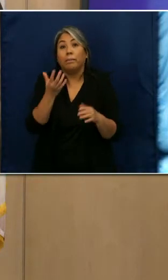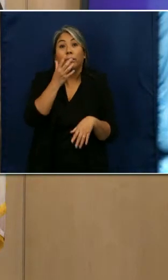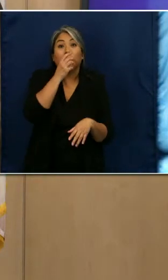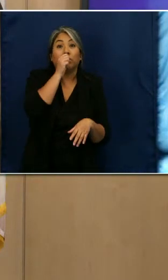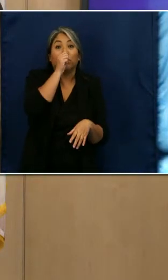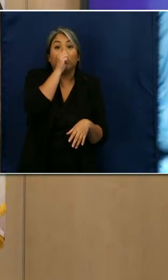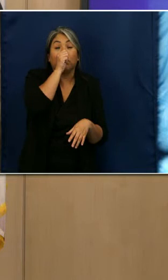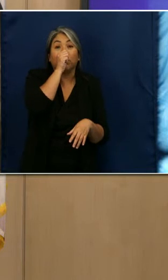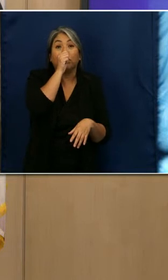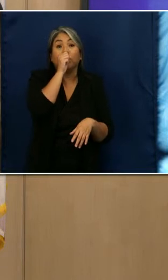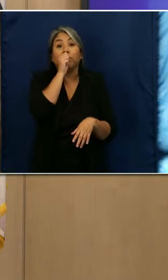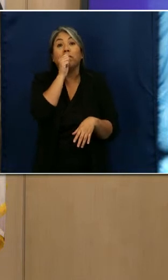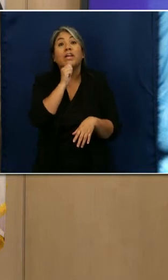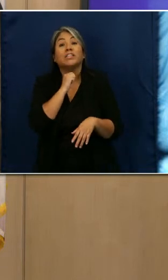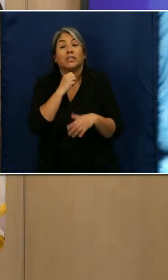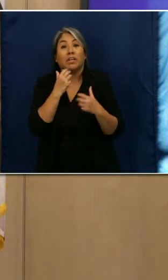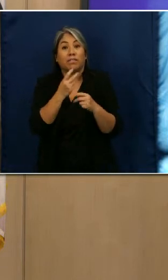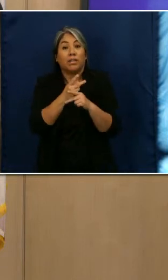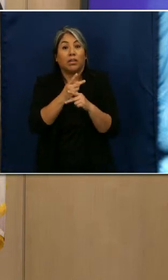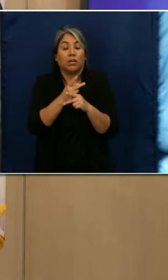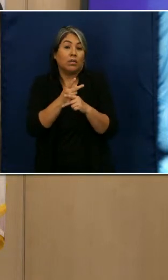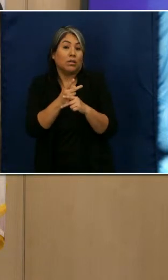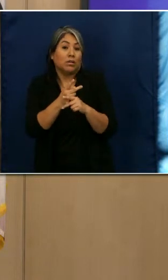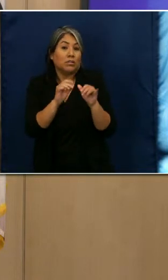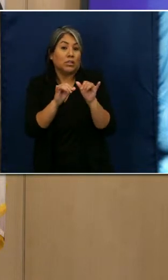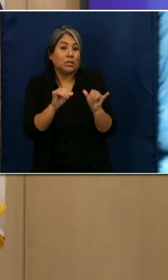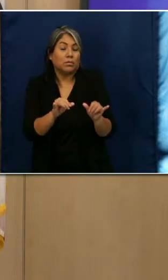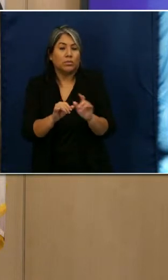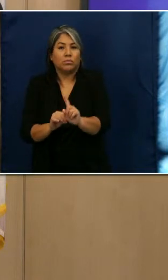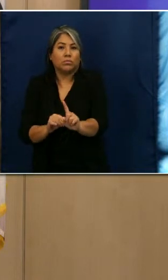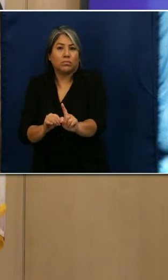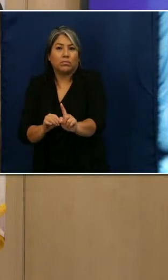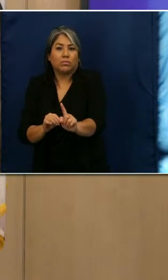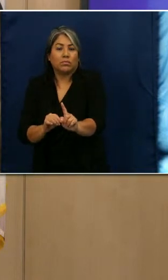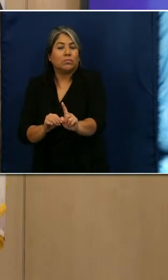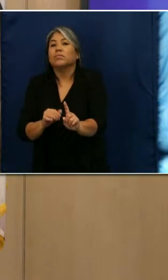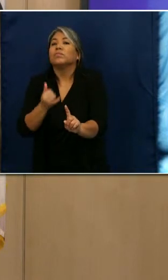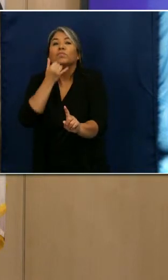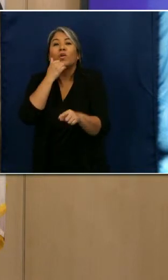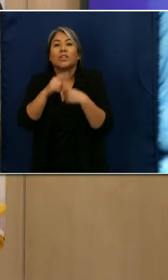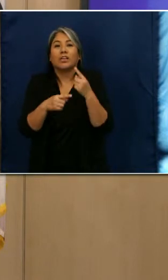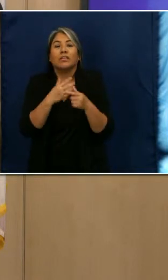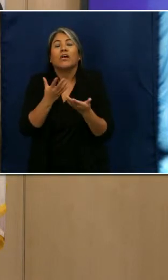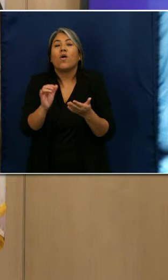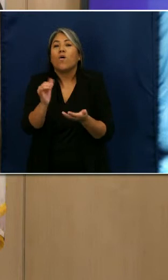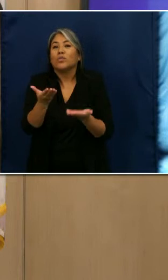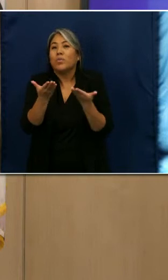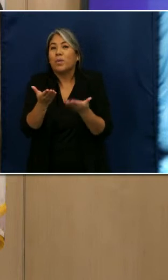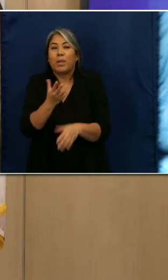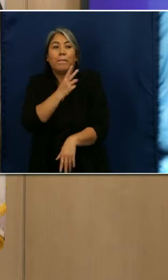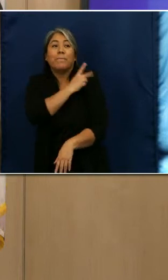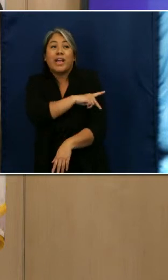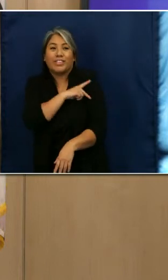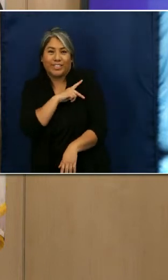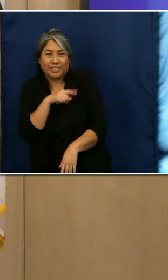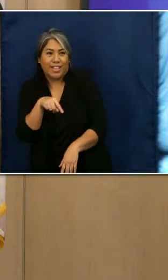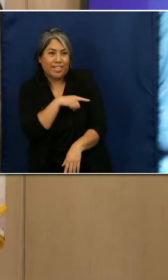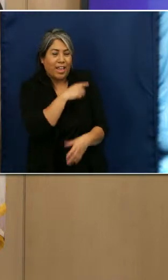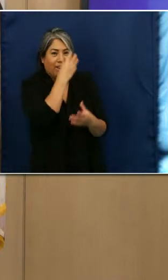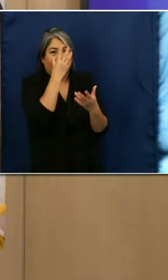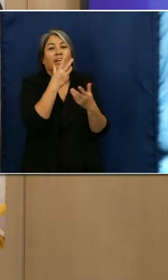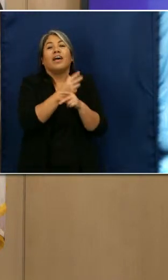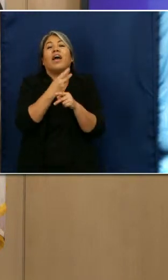patients of healthcare systems. So the healthcare systems would also let their patients know, because really the healthcare system